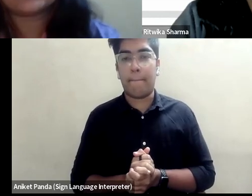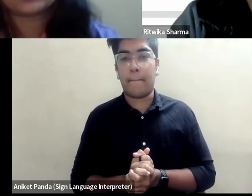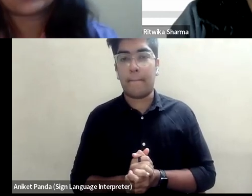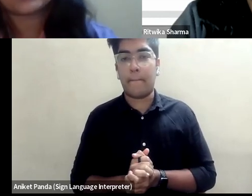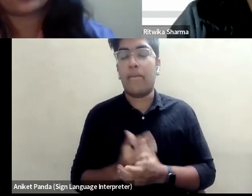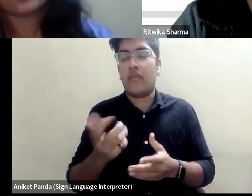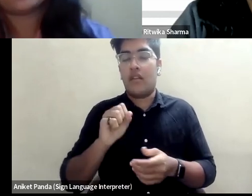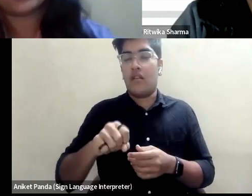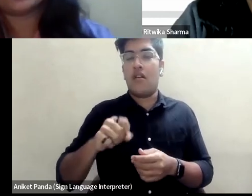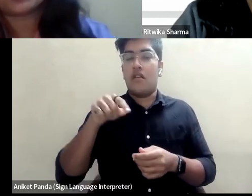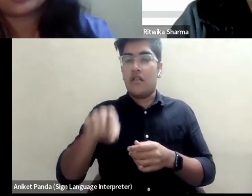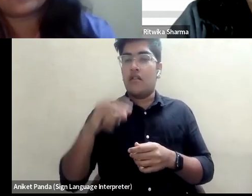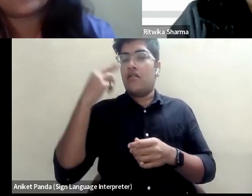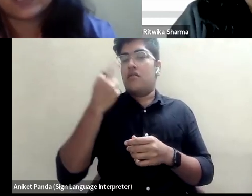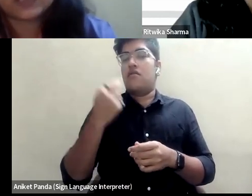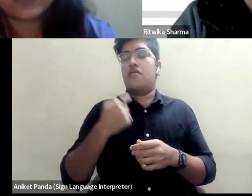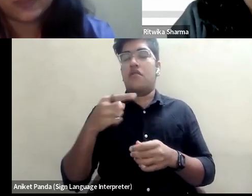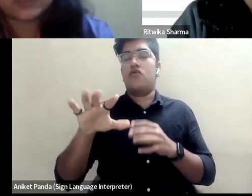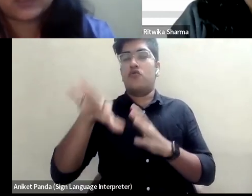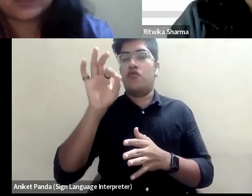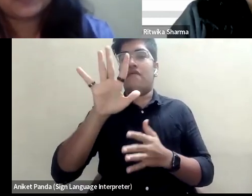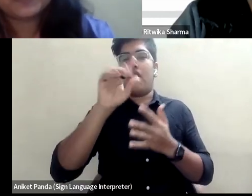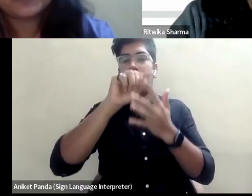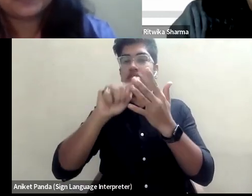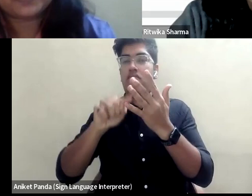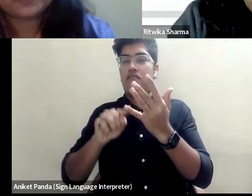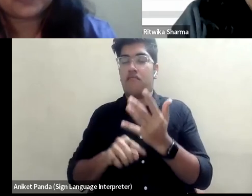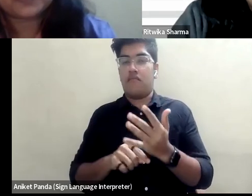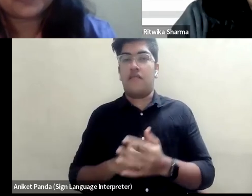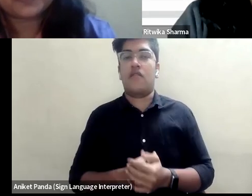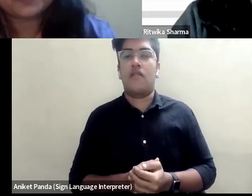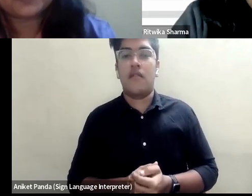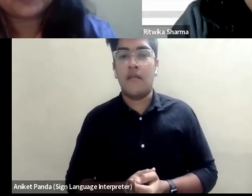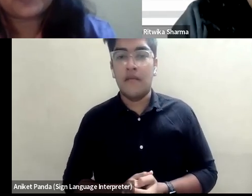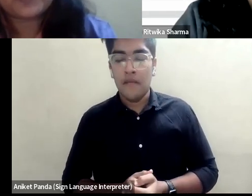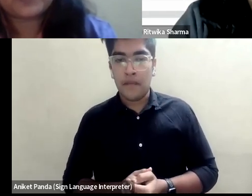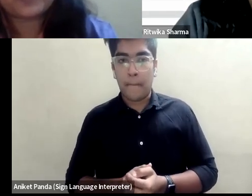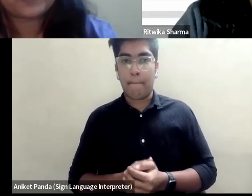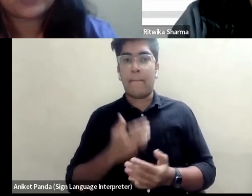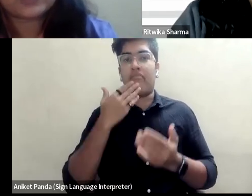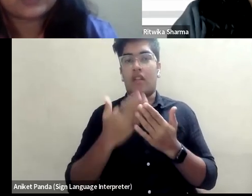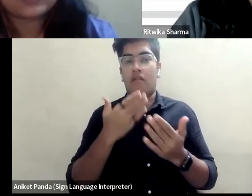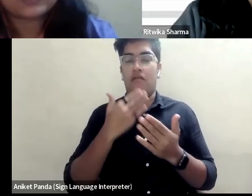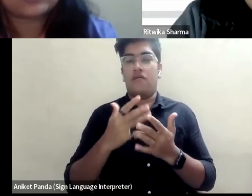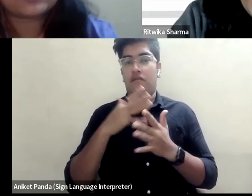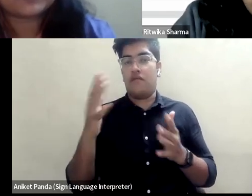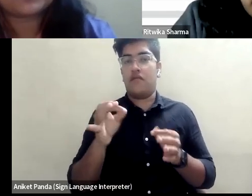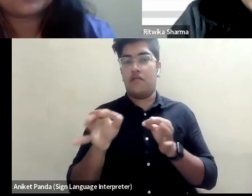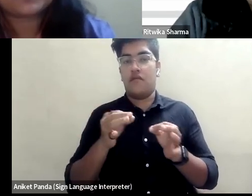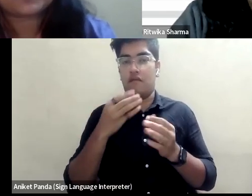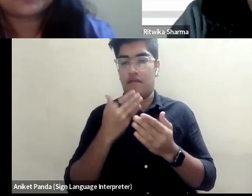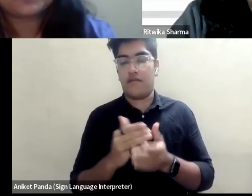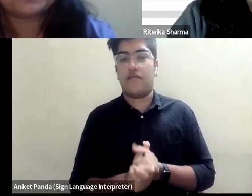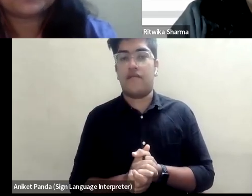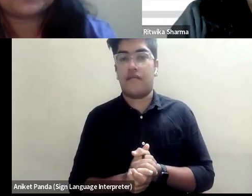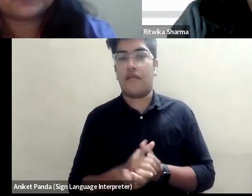So yeah, so this is how we were able to choose the 5 states like we did. Right. Thanks for that, Afreen. You've briefly